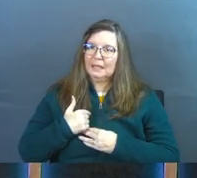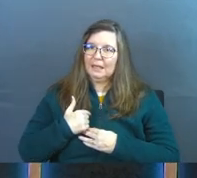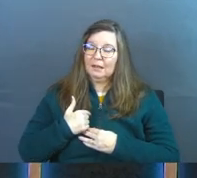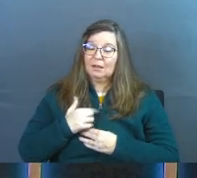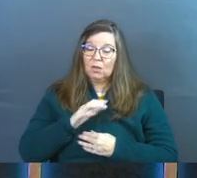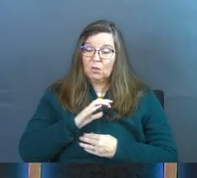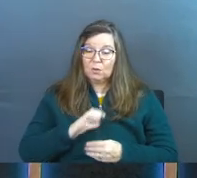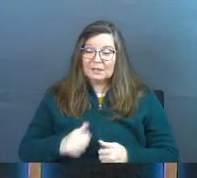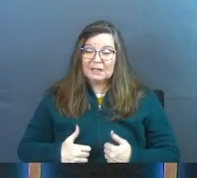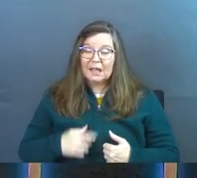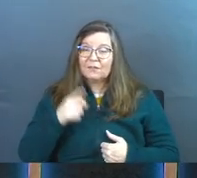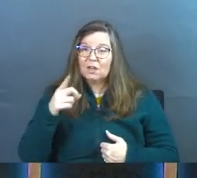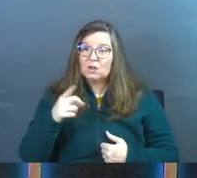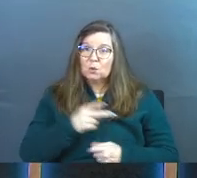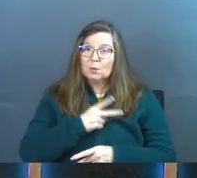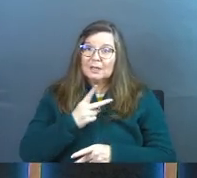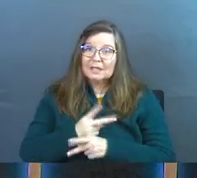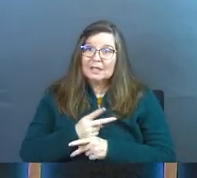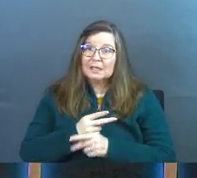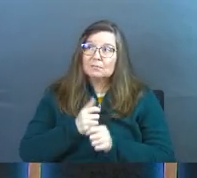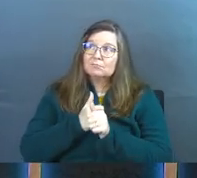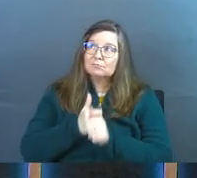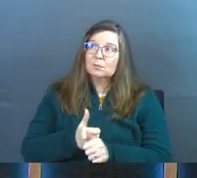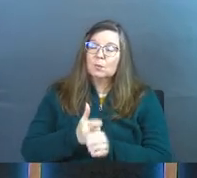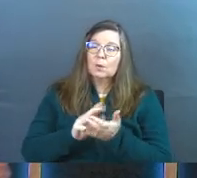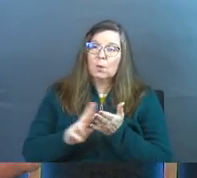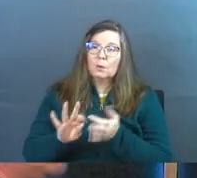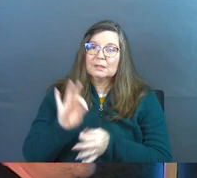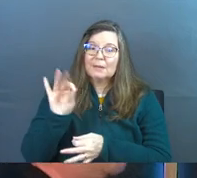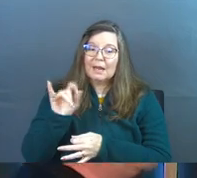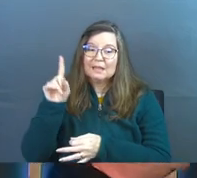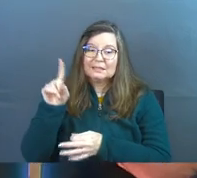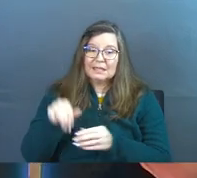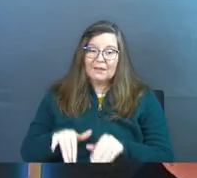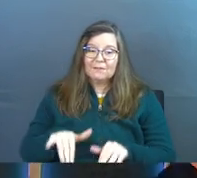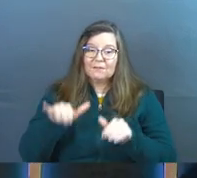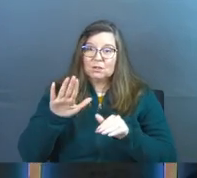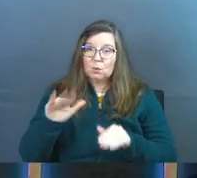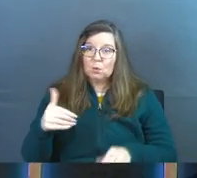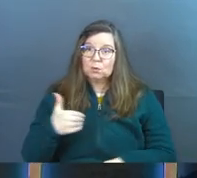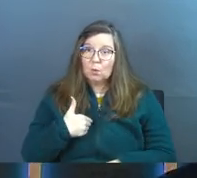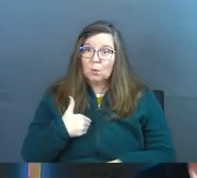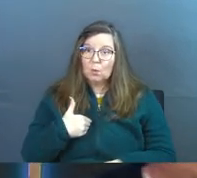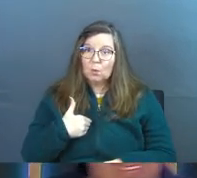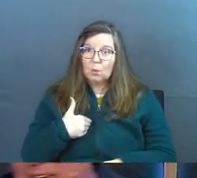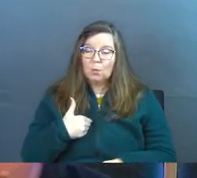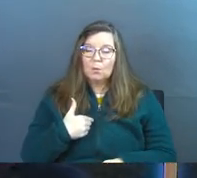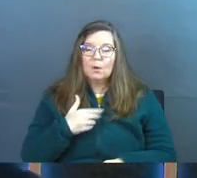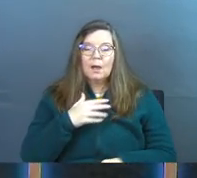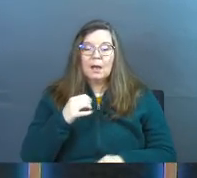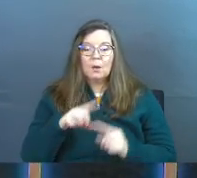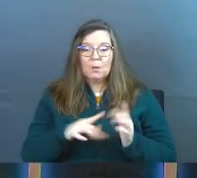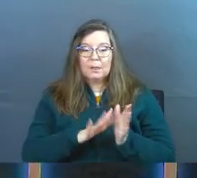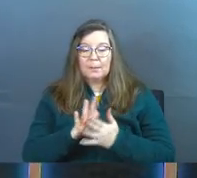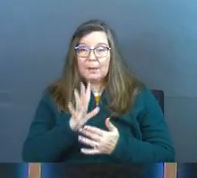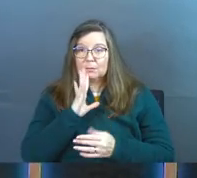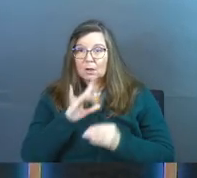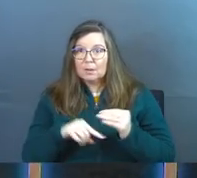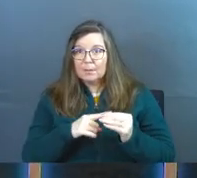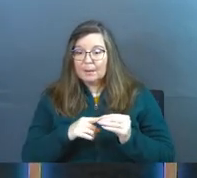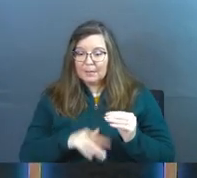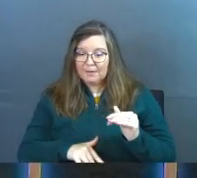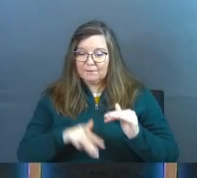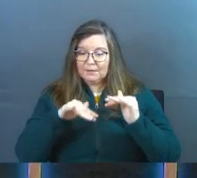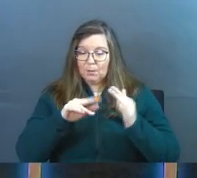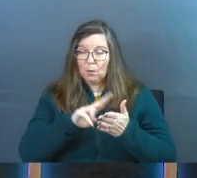The Christian life is that you would keep in step with the Holy Spirit as he fills your soul. And when the Bible talks about